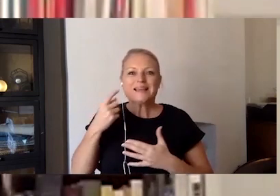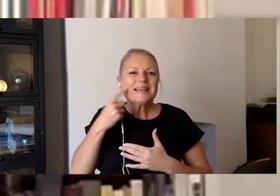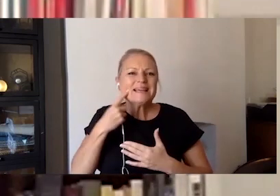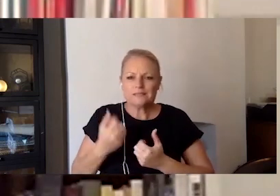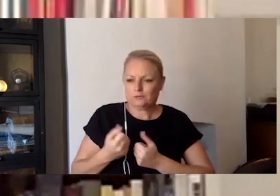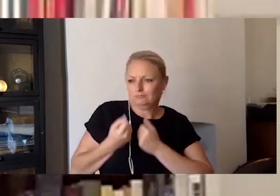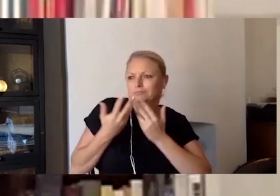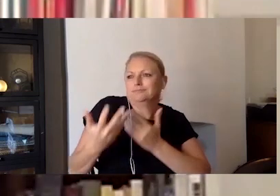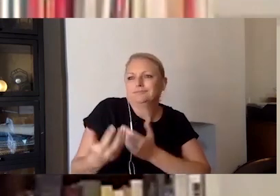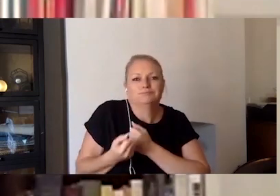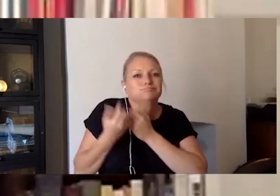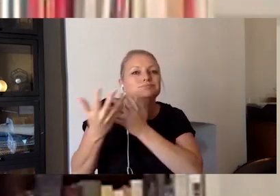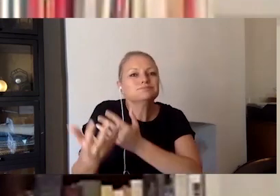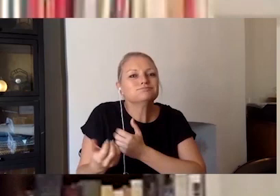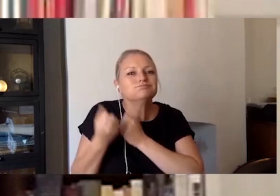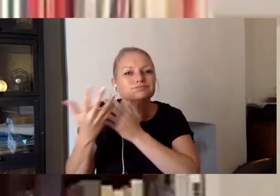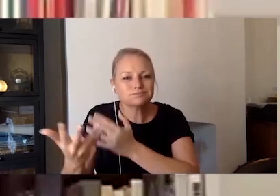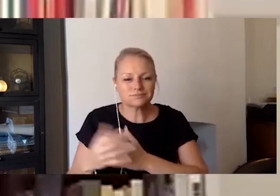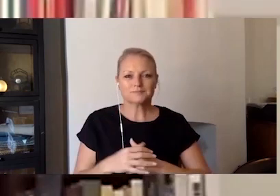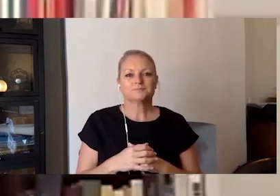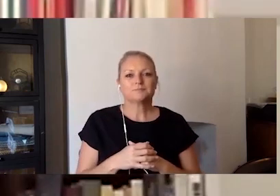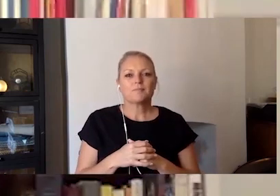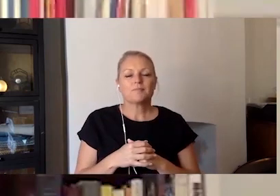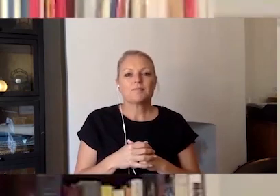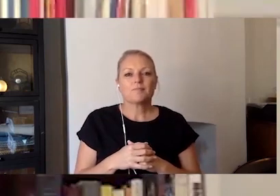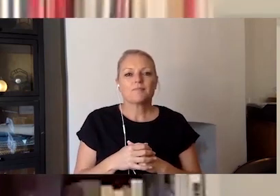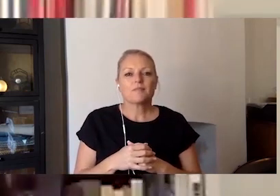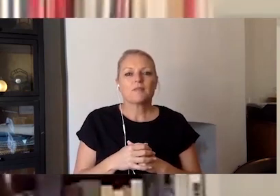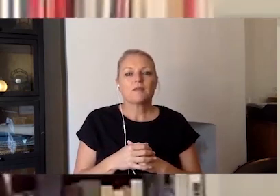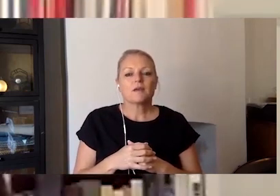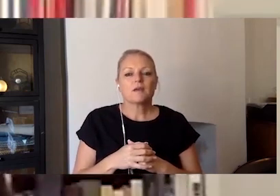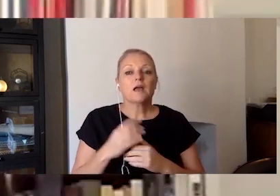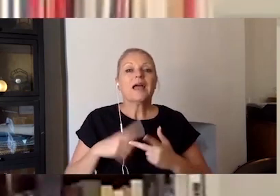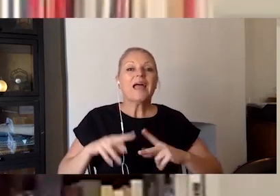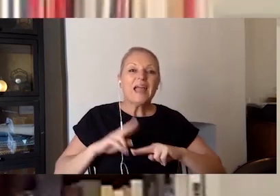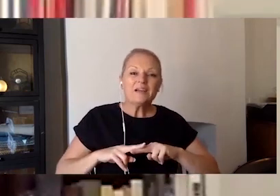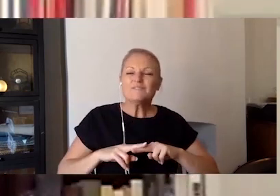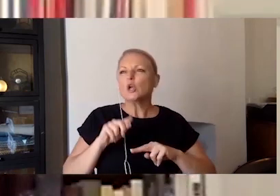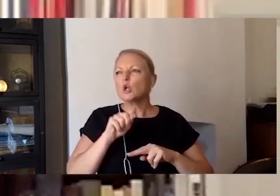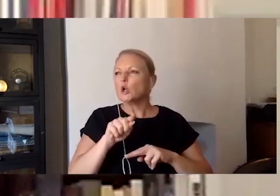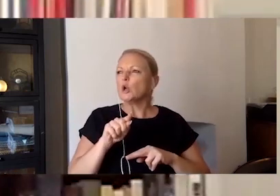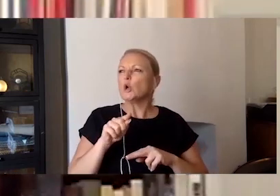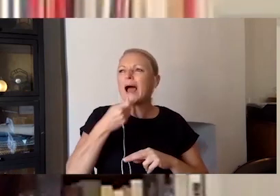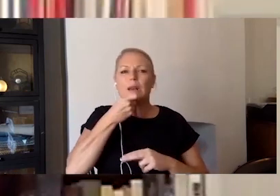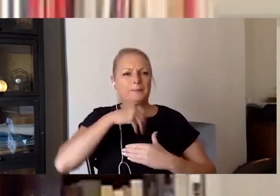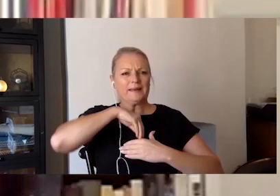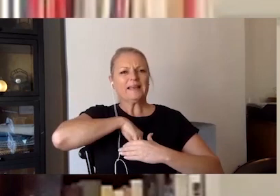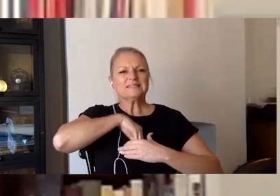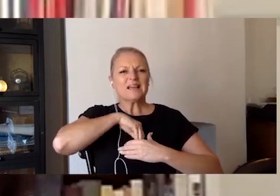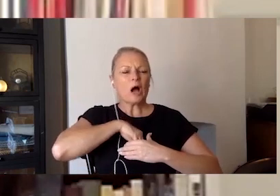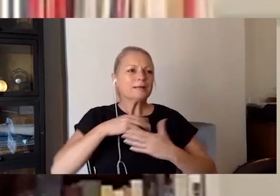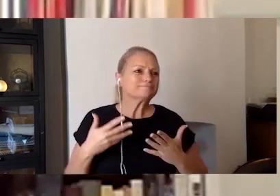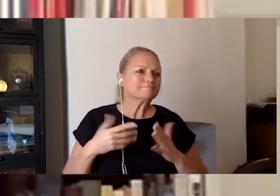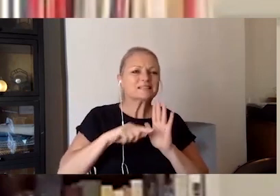you're curious, present, and the tendency toward what ifs, if onlys, and being judgmental is put on